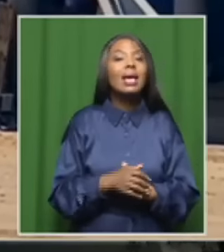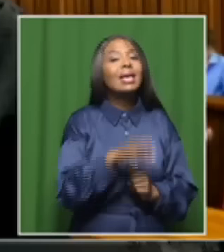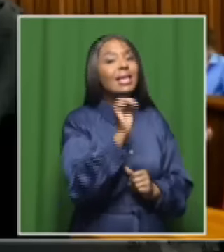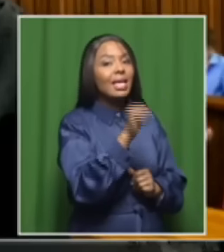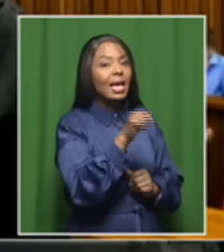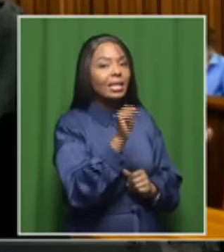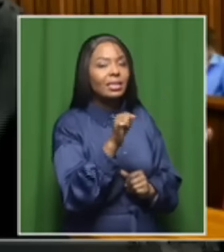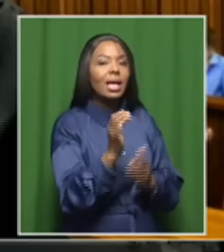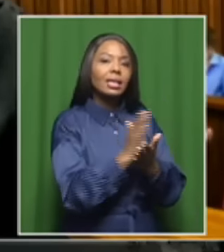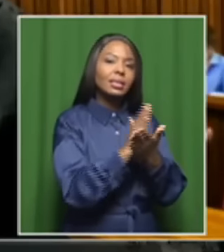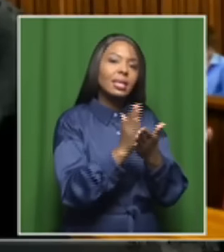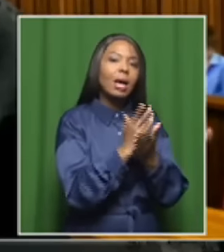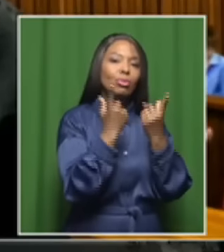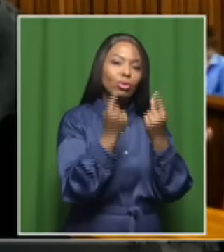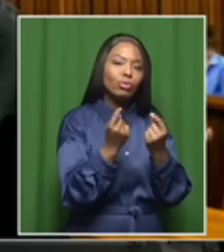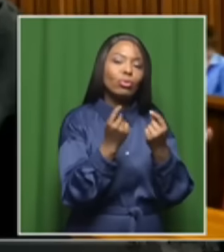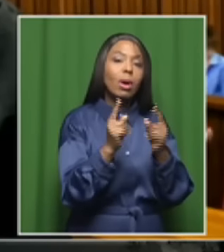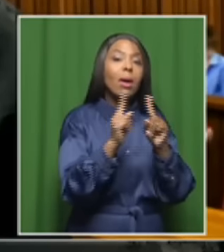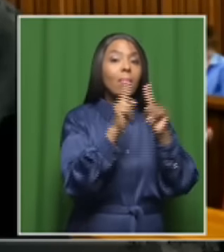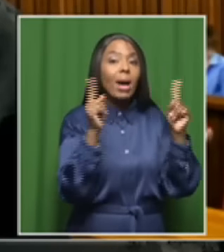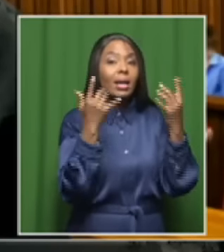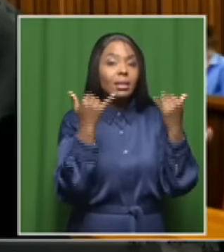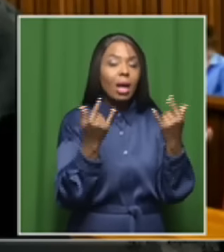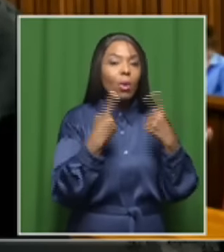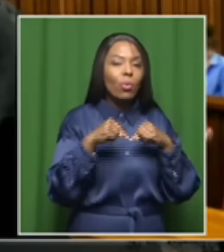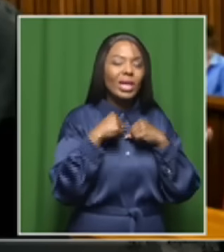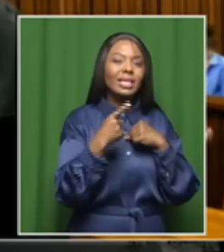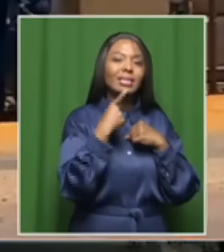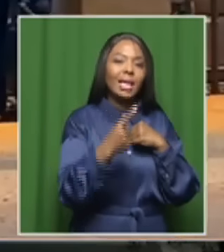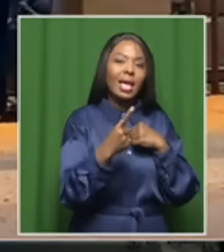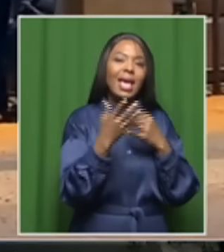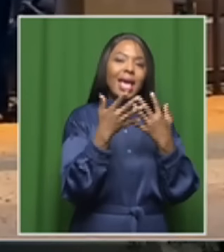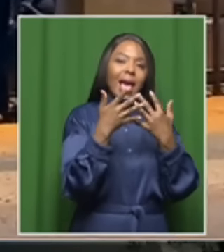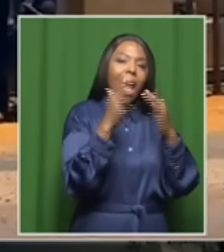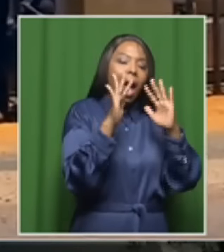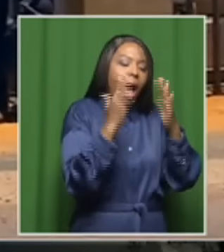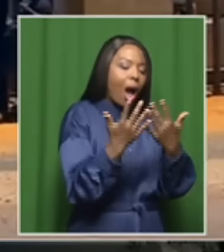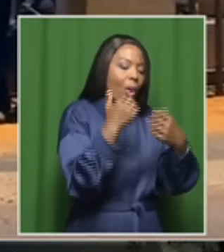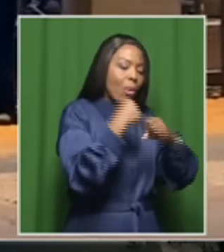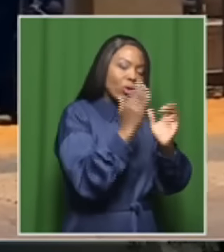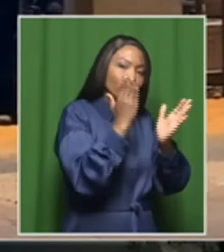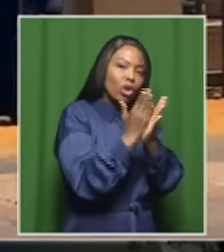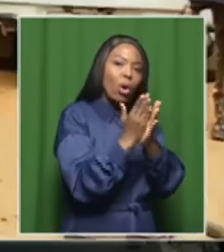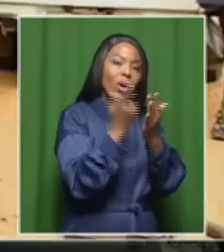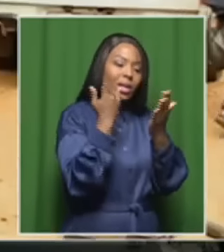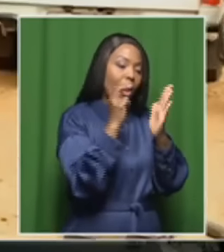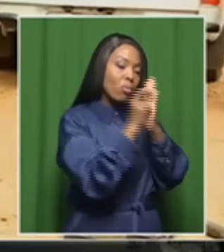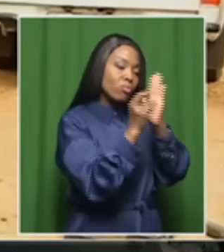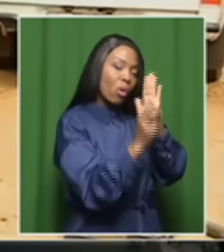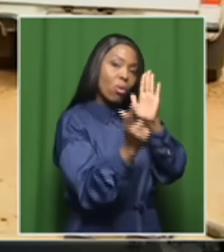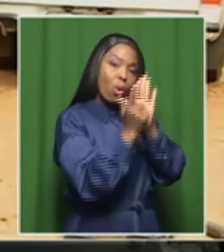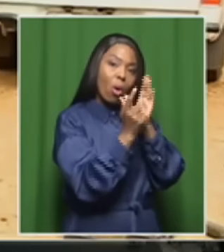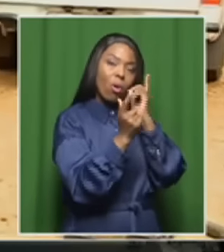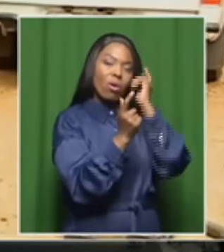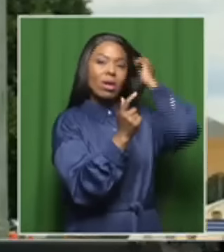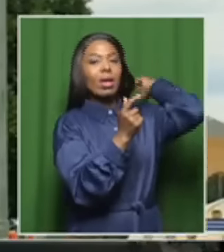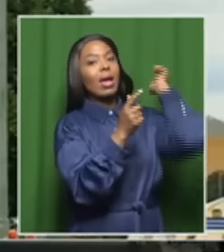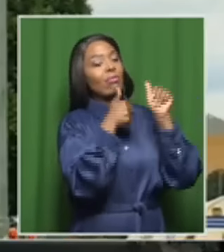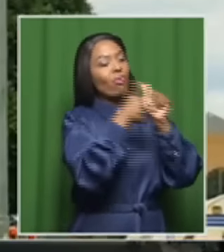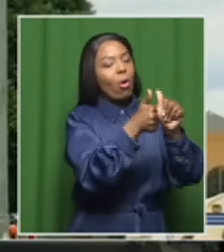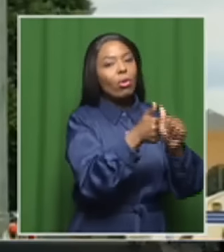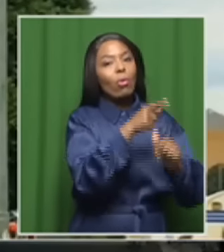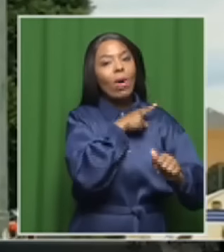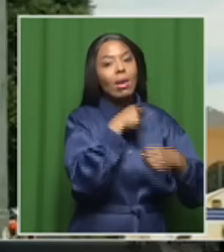They are already doing them, but we are saying the implementation of the conditions, because before they report, they would